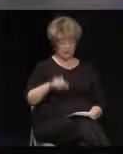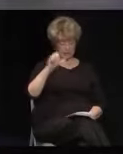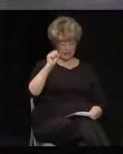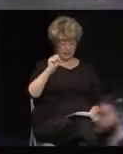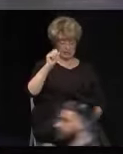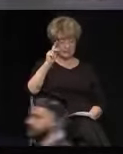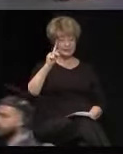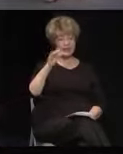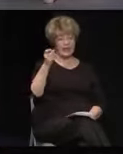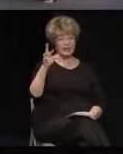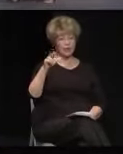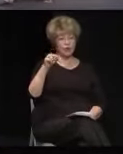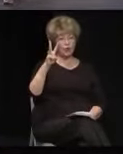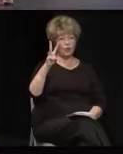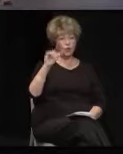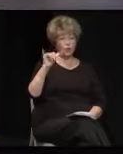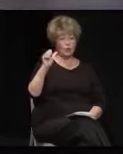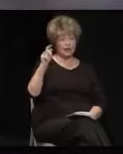Skylar Wyatt.